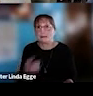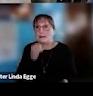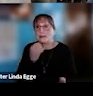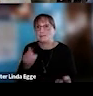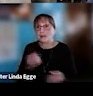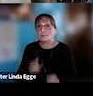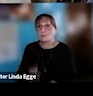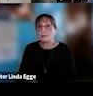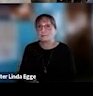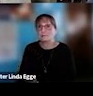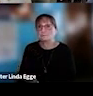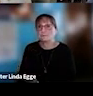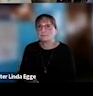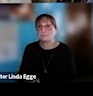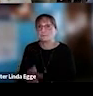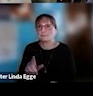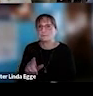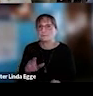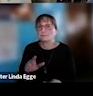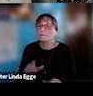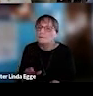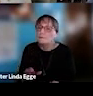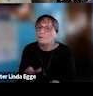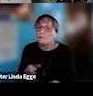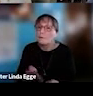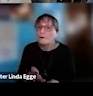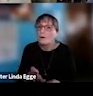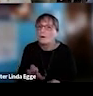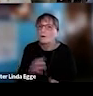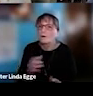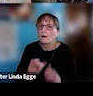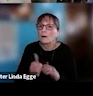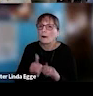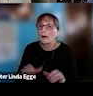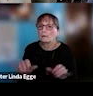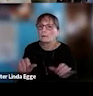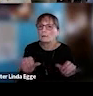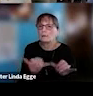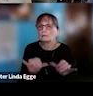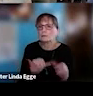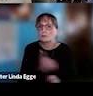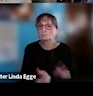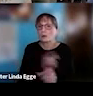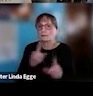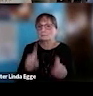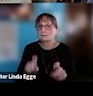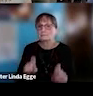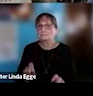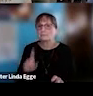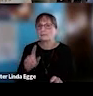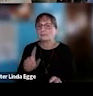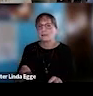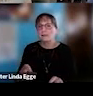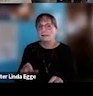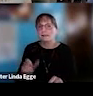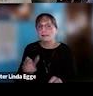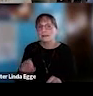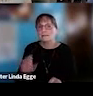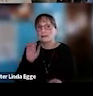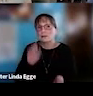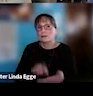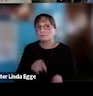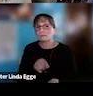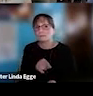pee cup or the oral swab or whatever way that we measure their toxicology. It is kind of a heads up to me if I am seeing that.